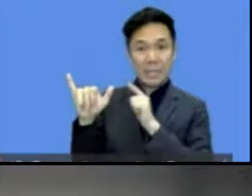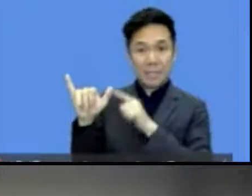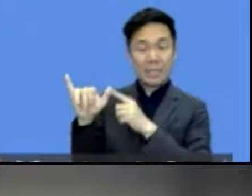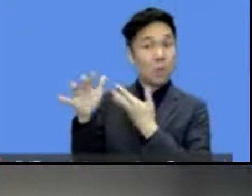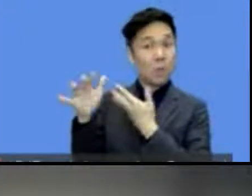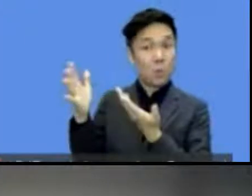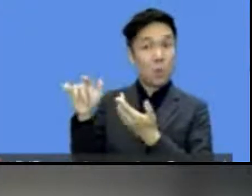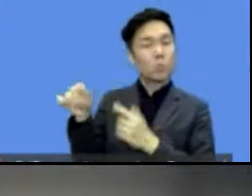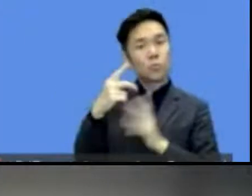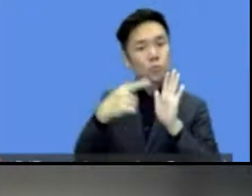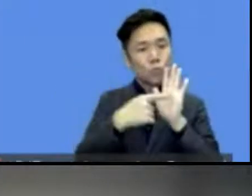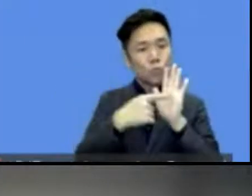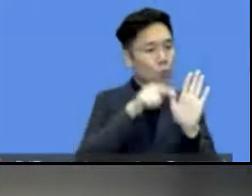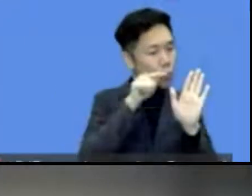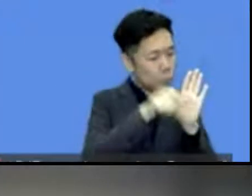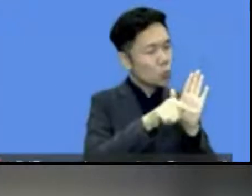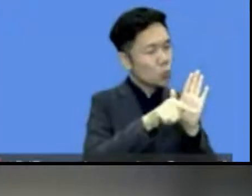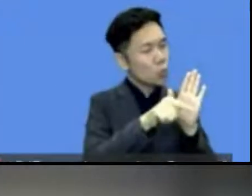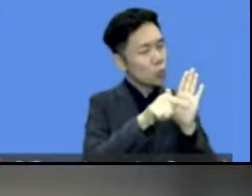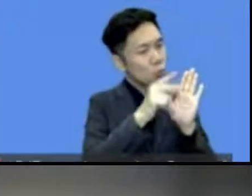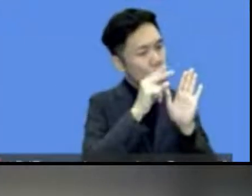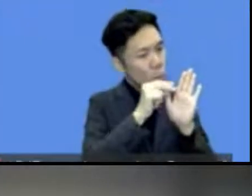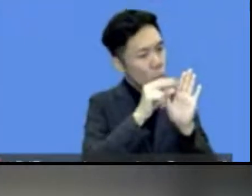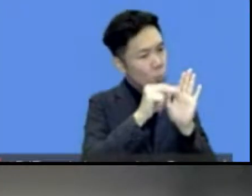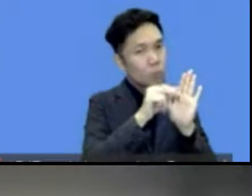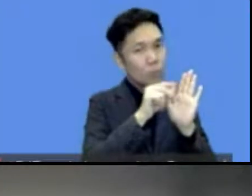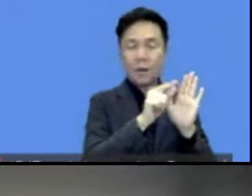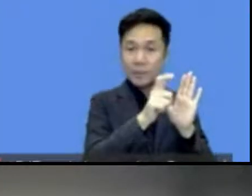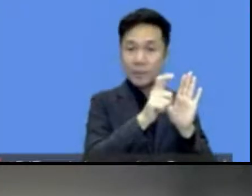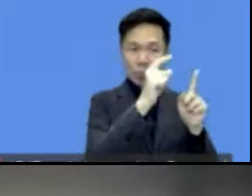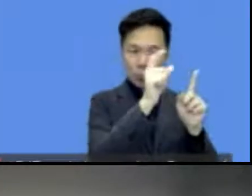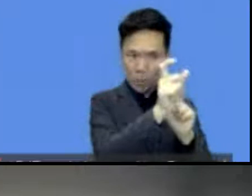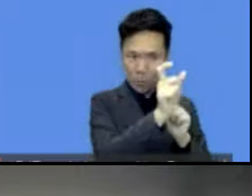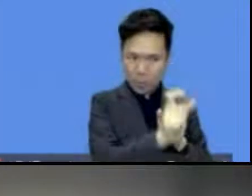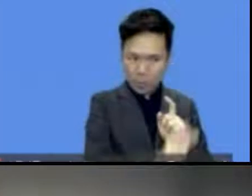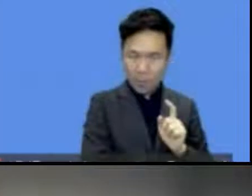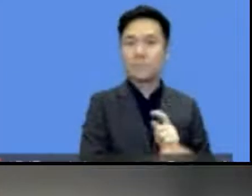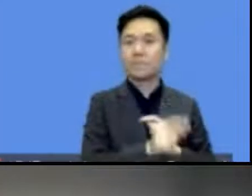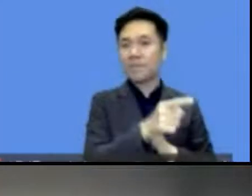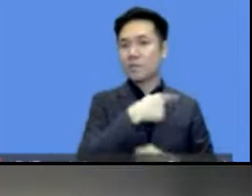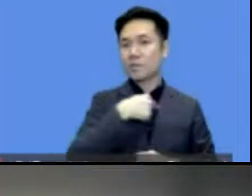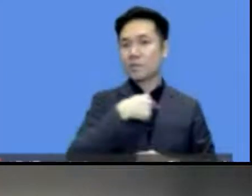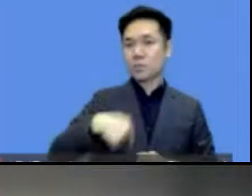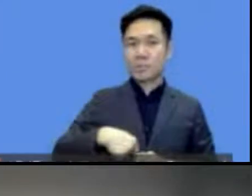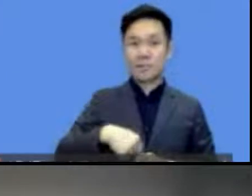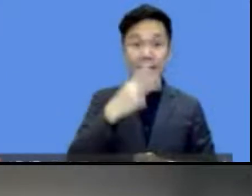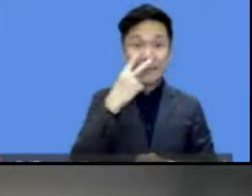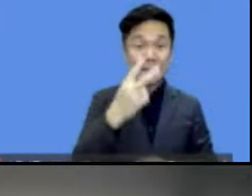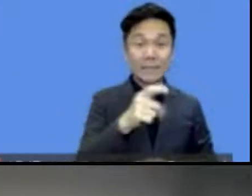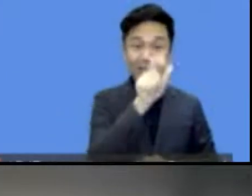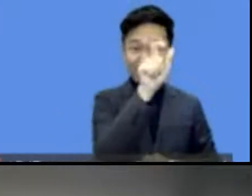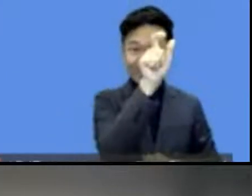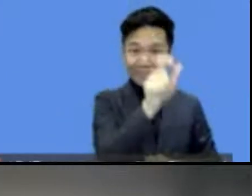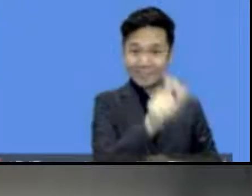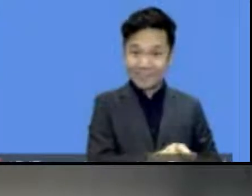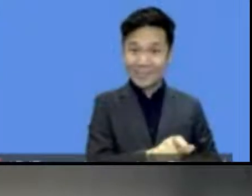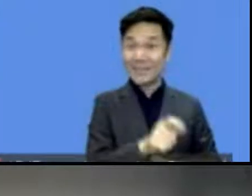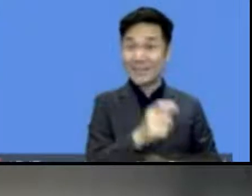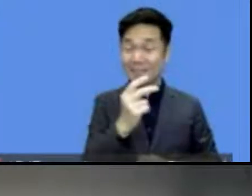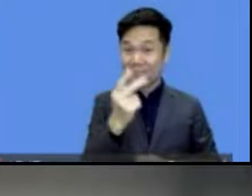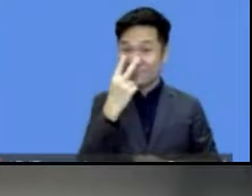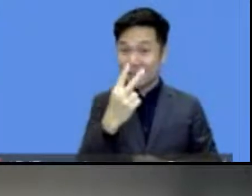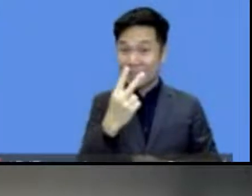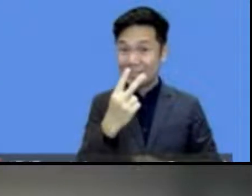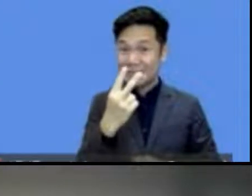the pronunciation of each Chinese characters. You see highlighted, yellow highlighted